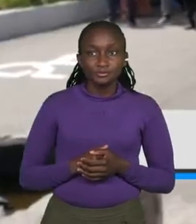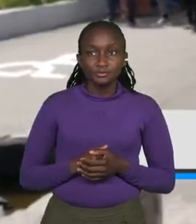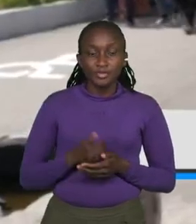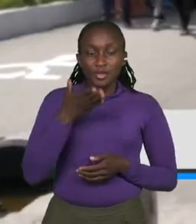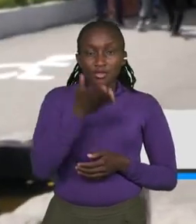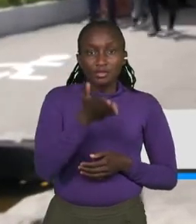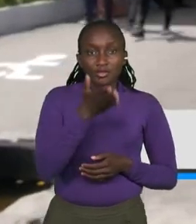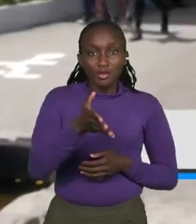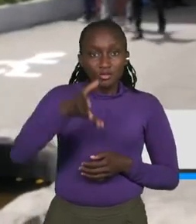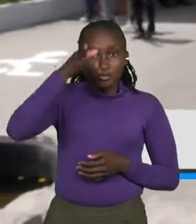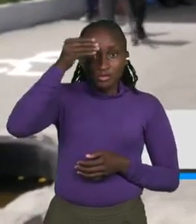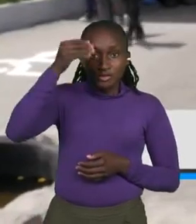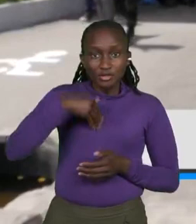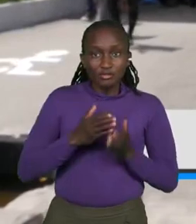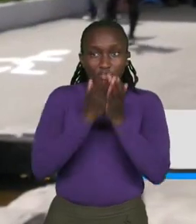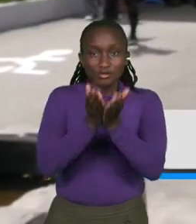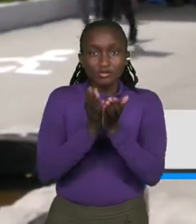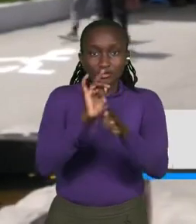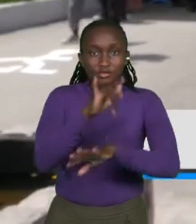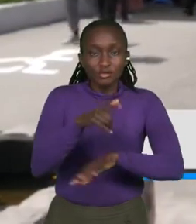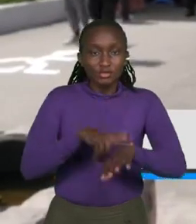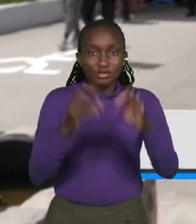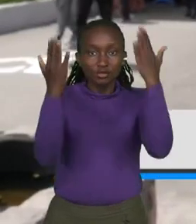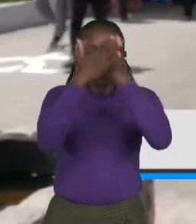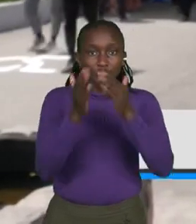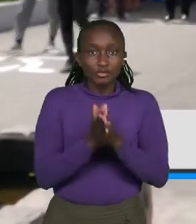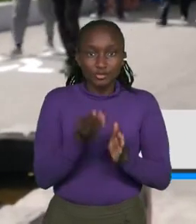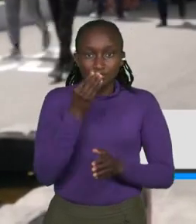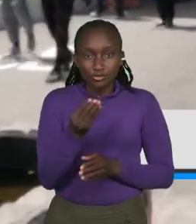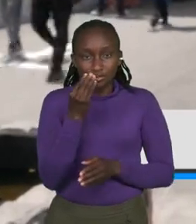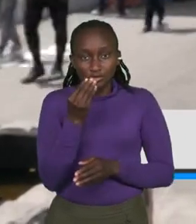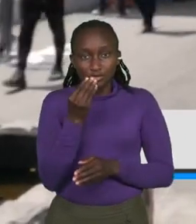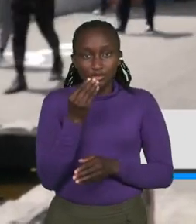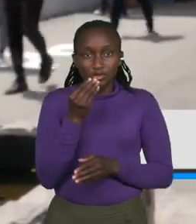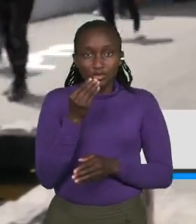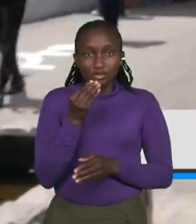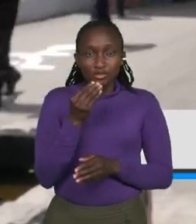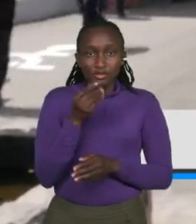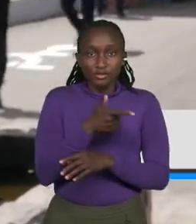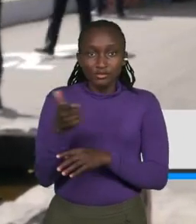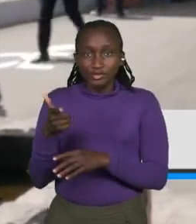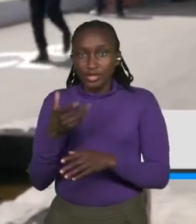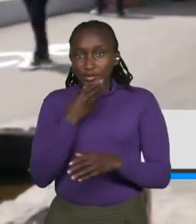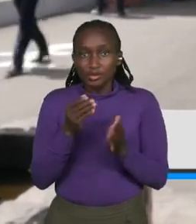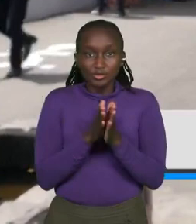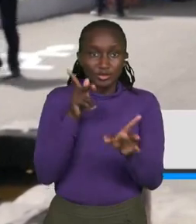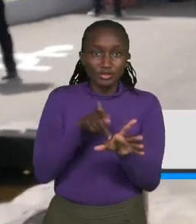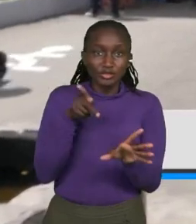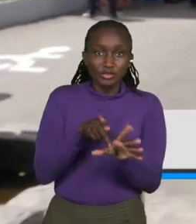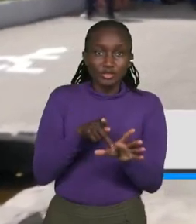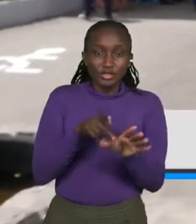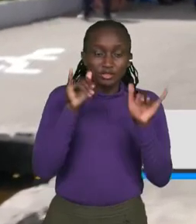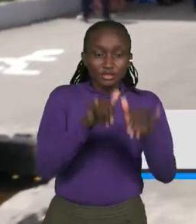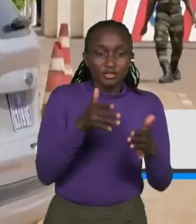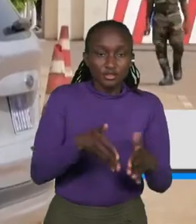There, we learned that there was a boat sent during the night with relief supplies, food, firemen and a psychologist, and they spent the night